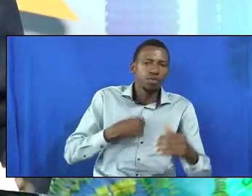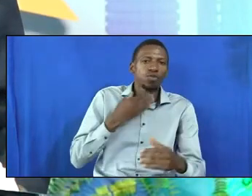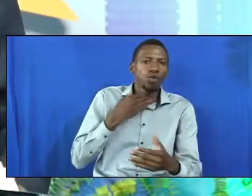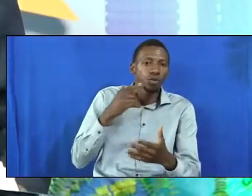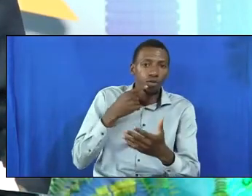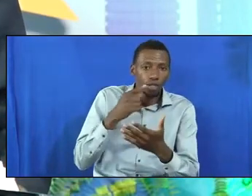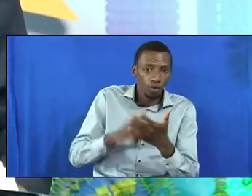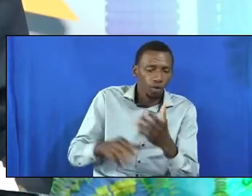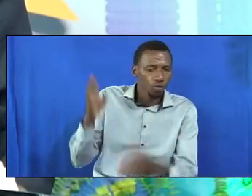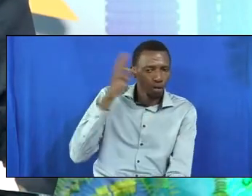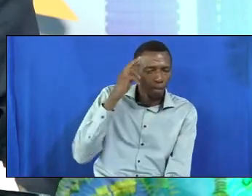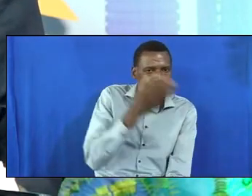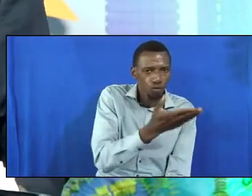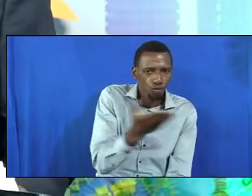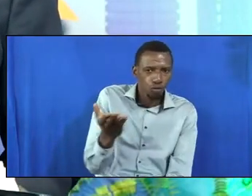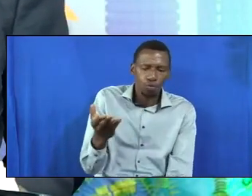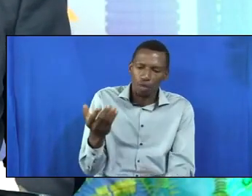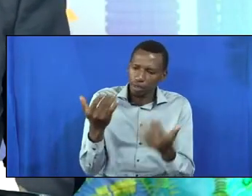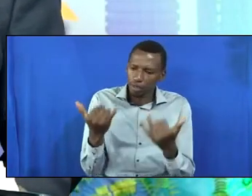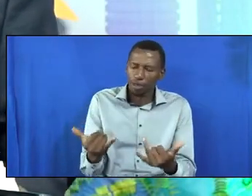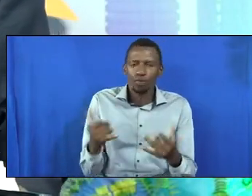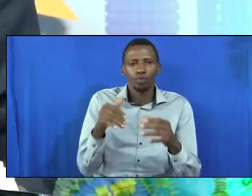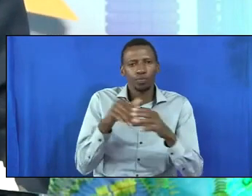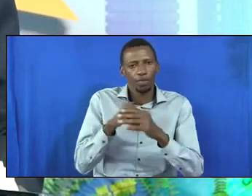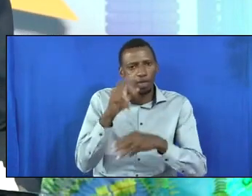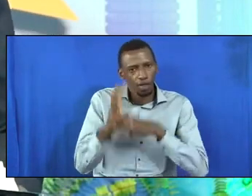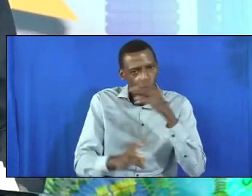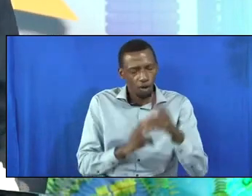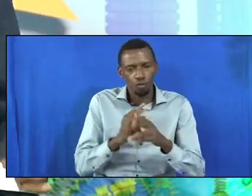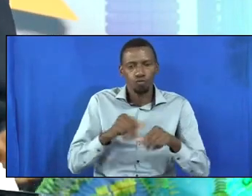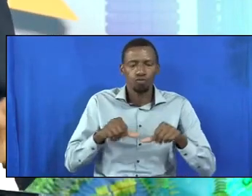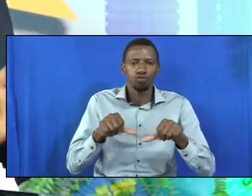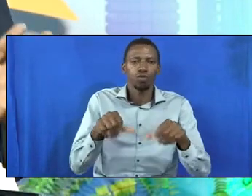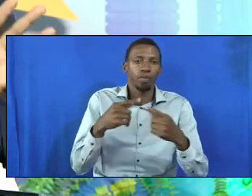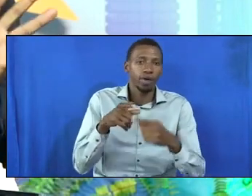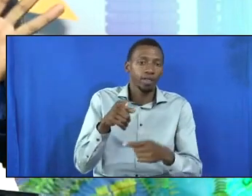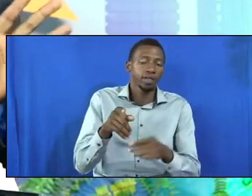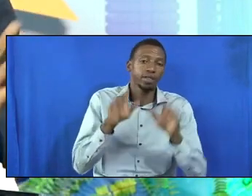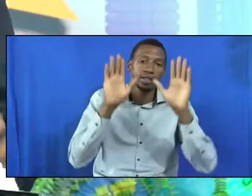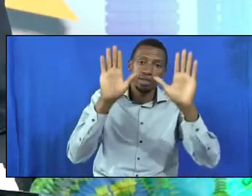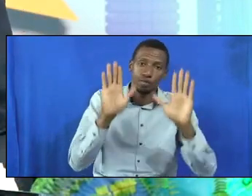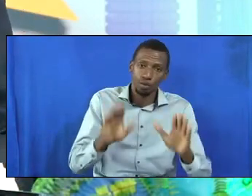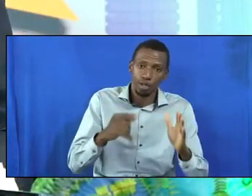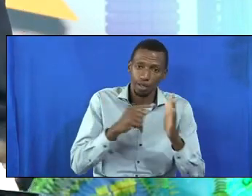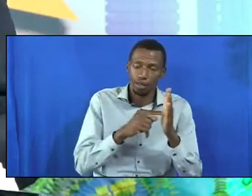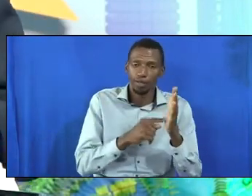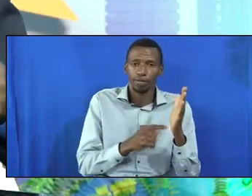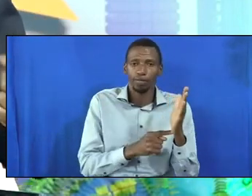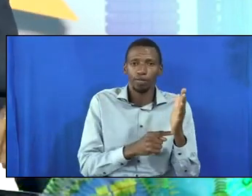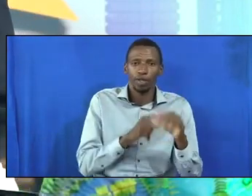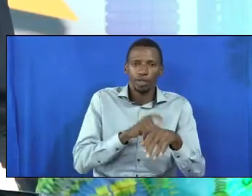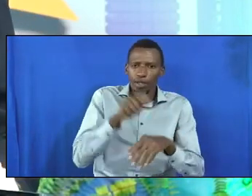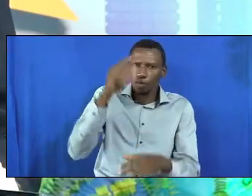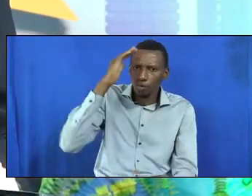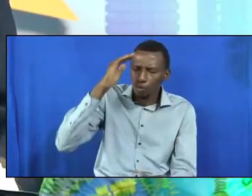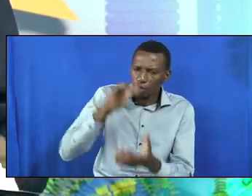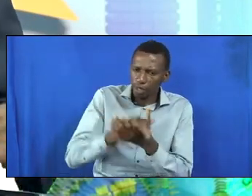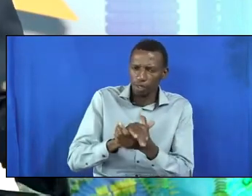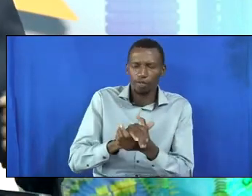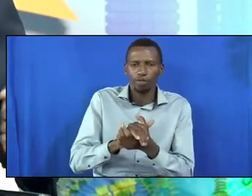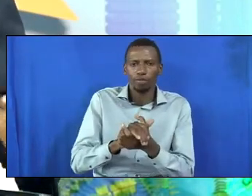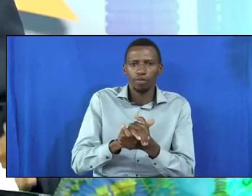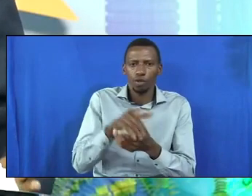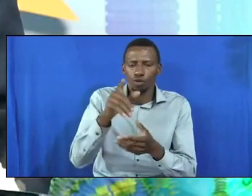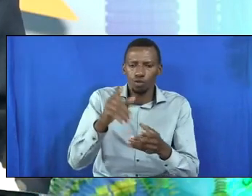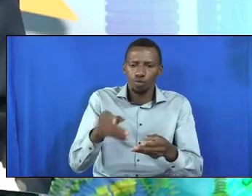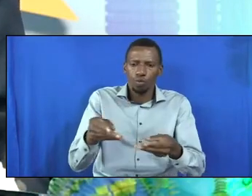are still in the world. But this tells us an important principle. When you believe, when you take salvation, you